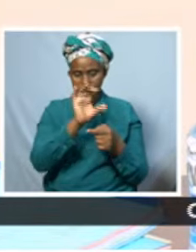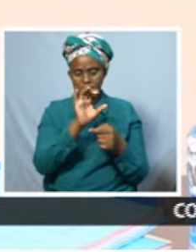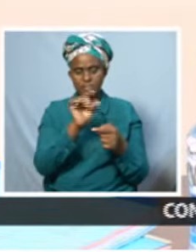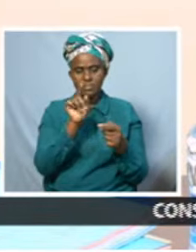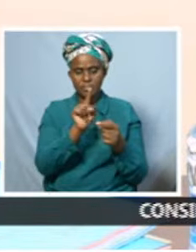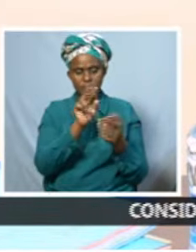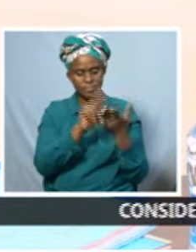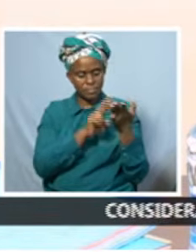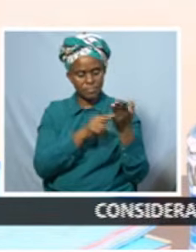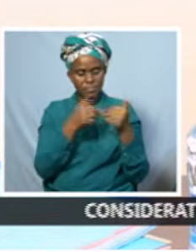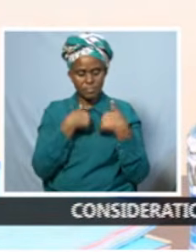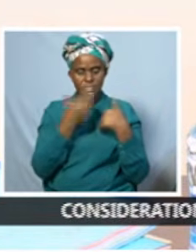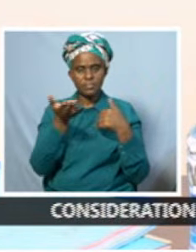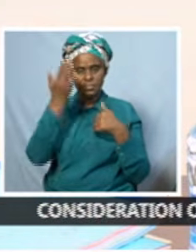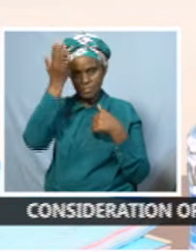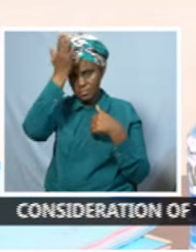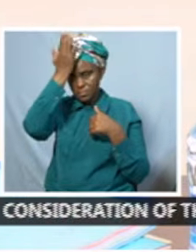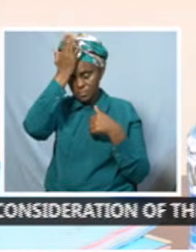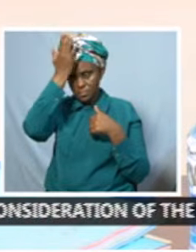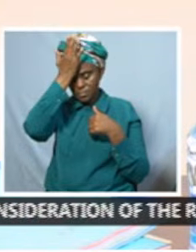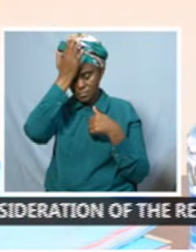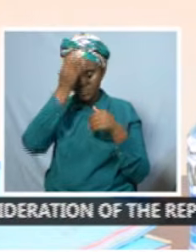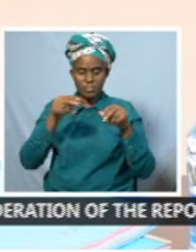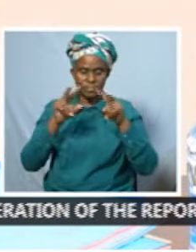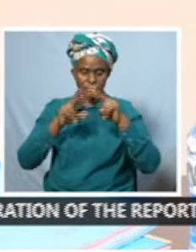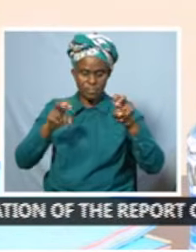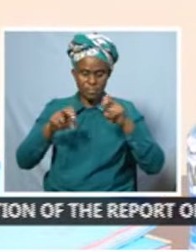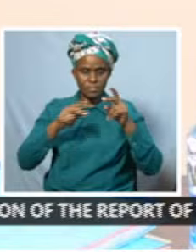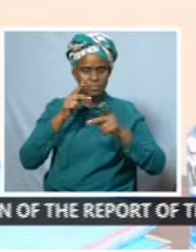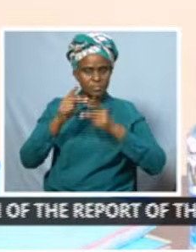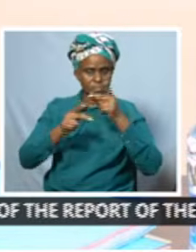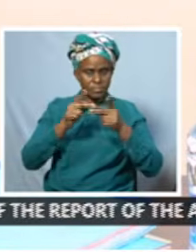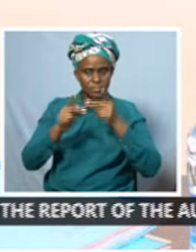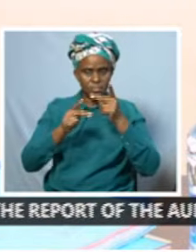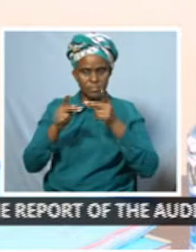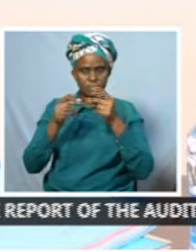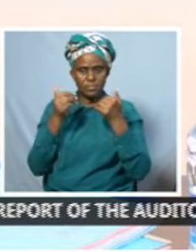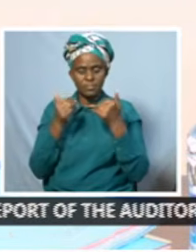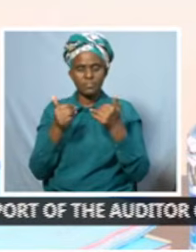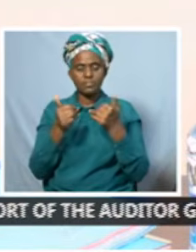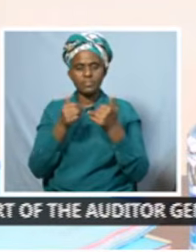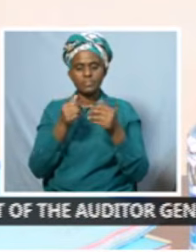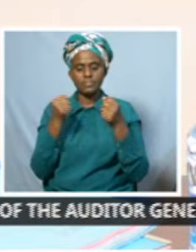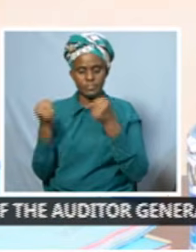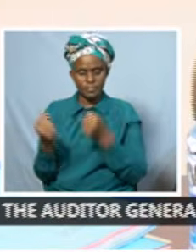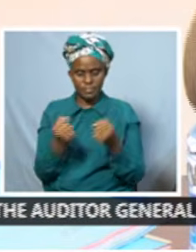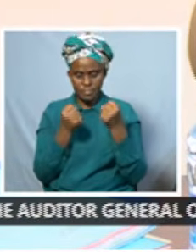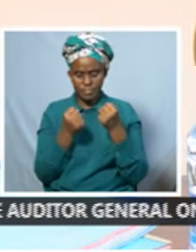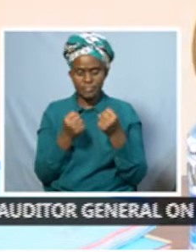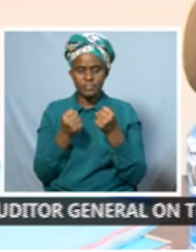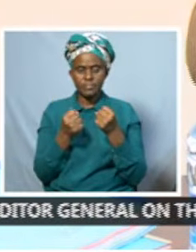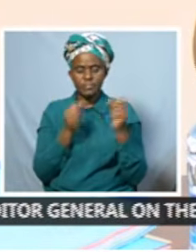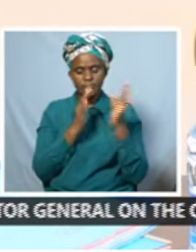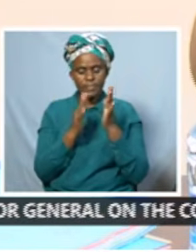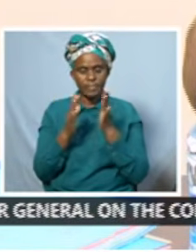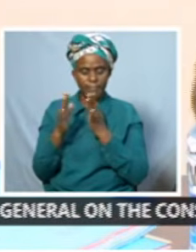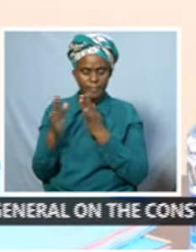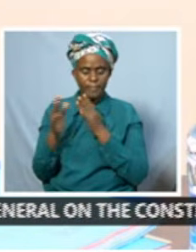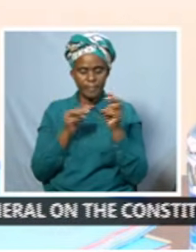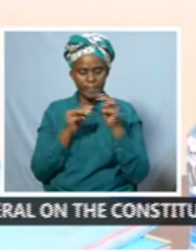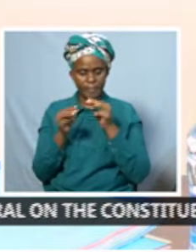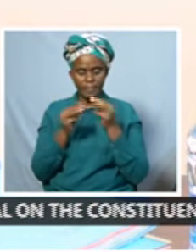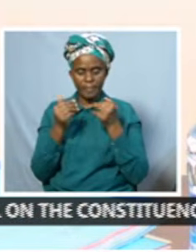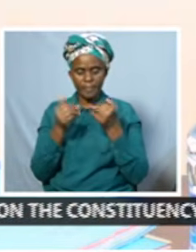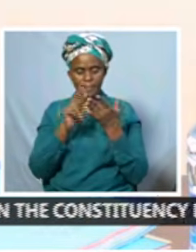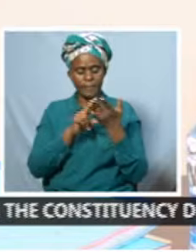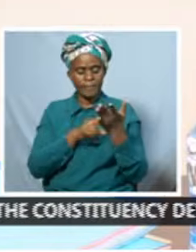and records have been updated. Verification process are being strengthened. Remedial measures, management